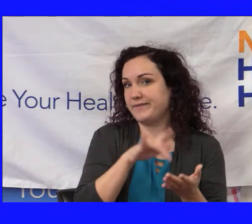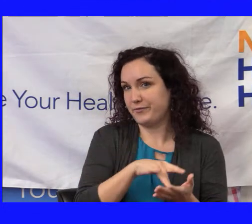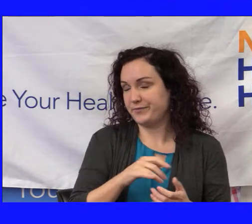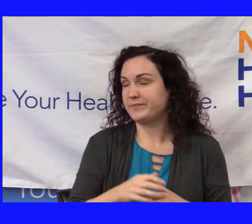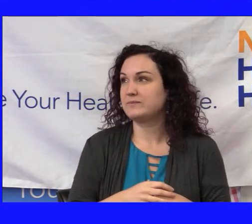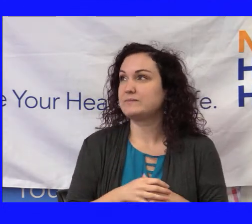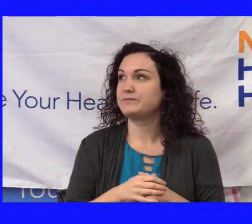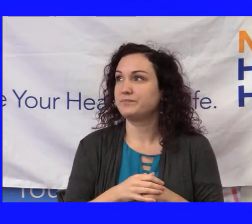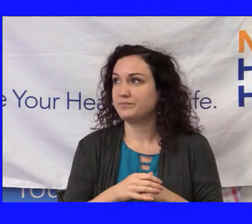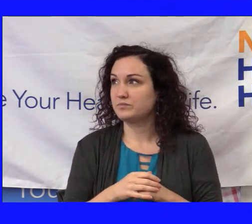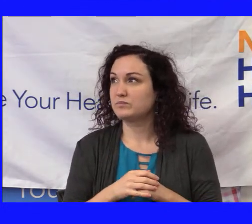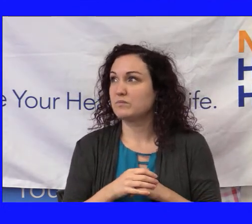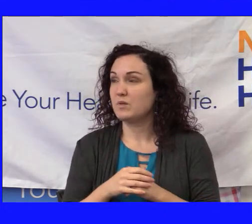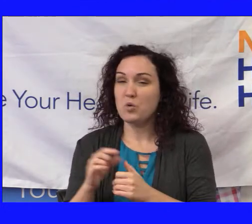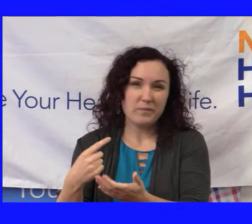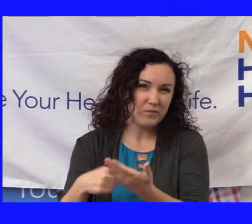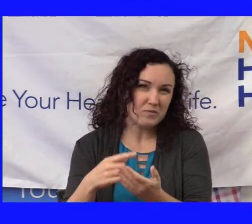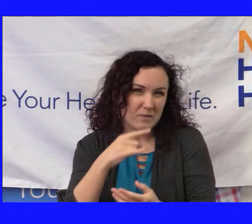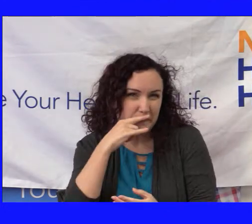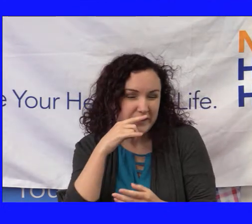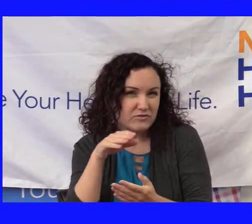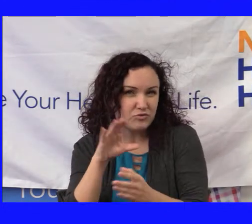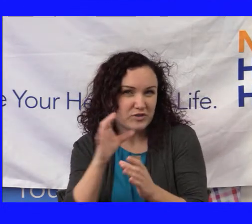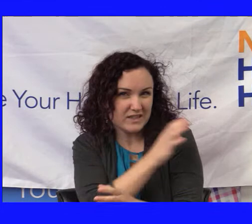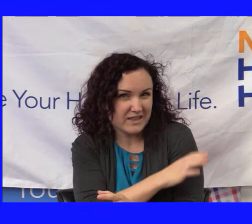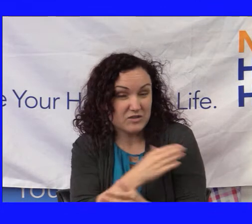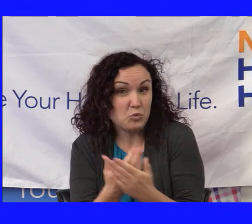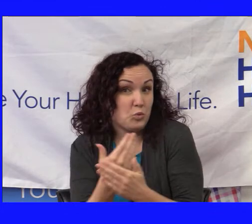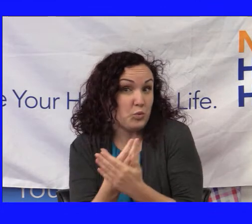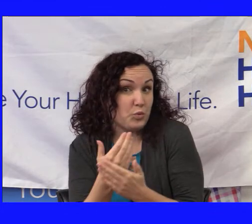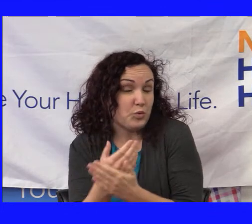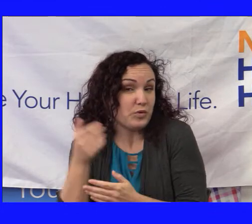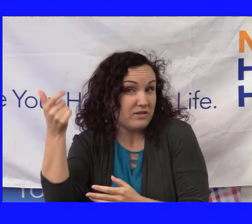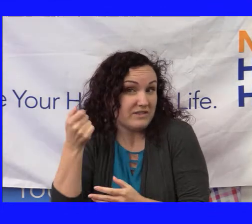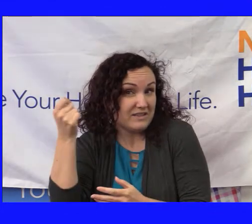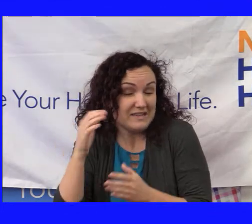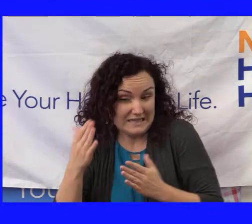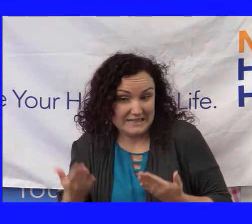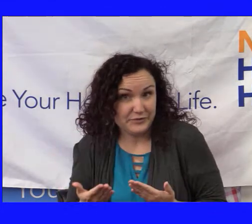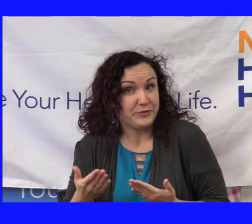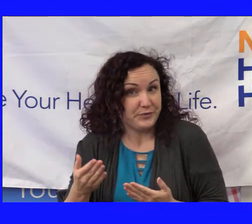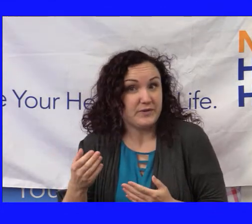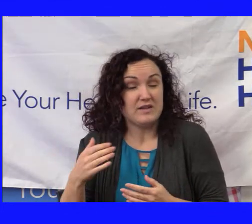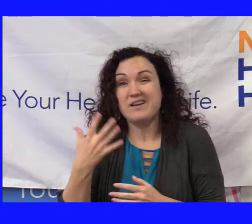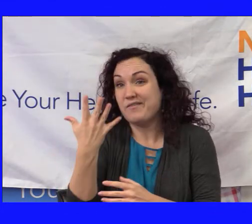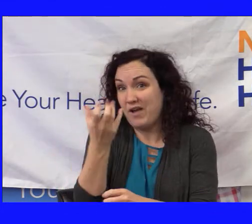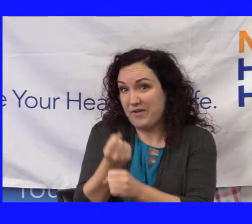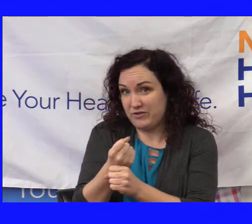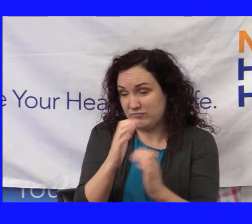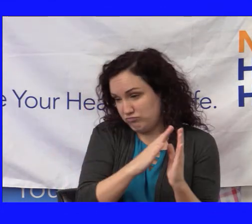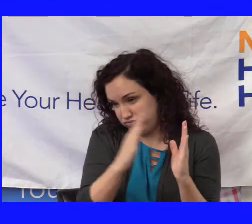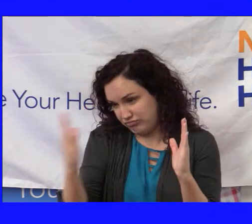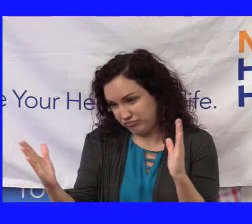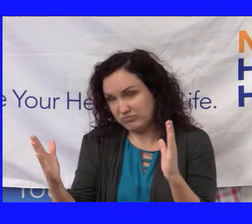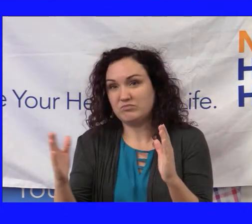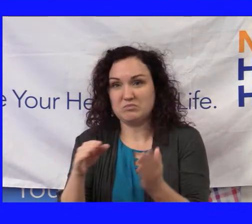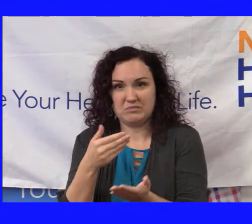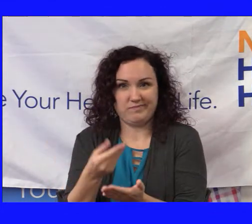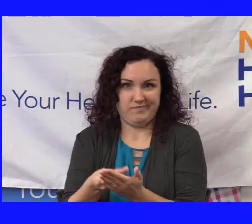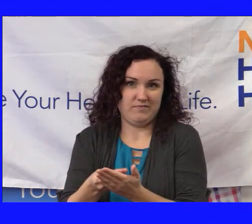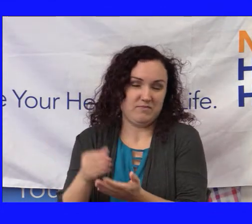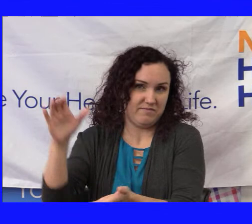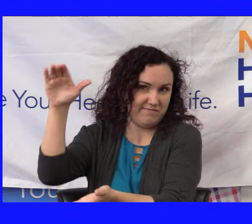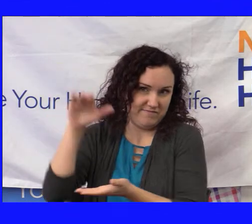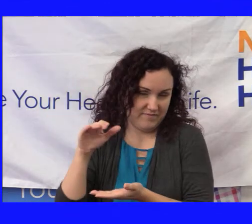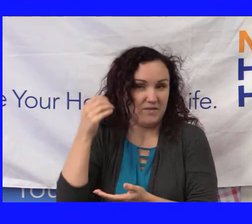grant focused on pediatrics clinics. This new grant that we've gotten here at Jacobi is a 5-year grant, which is talking about bringing